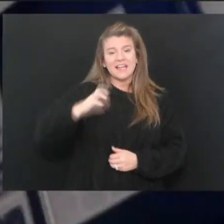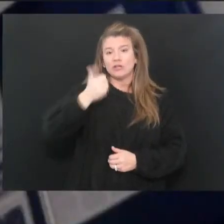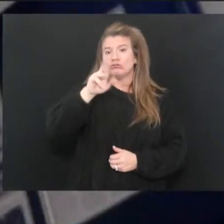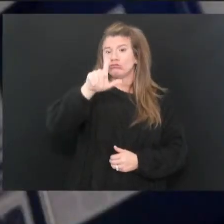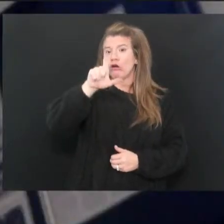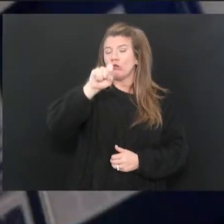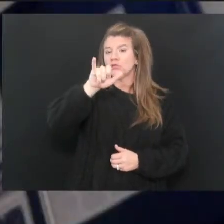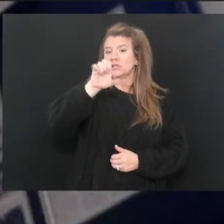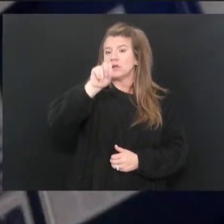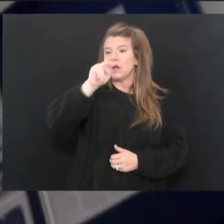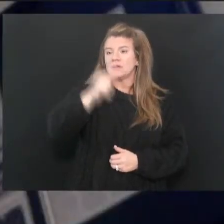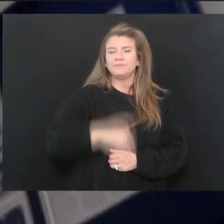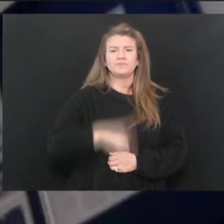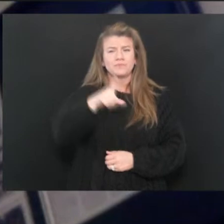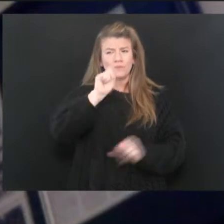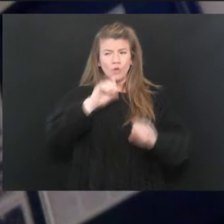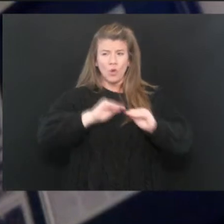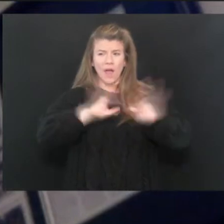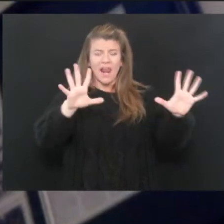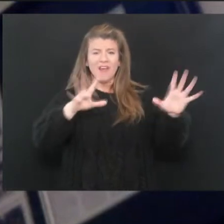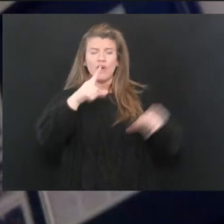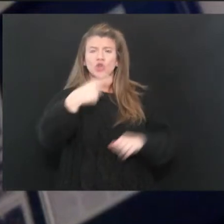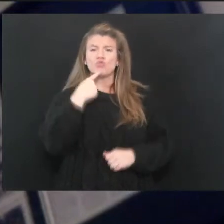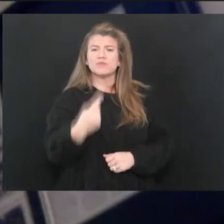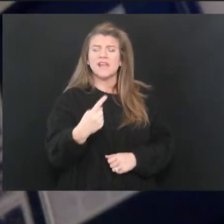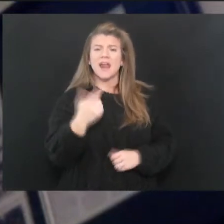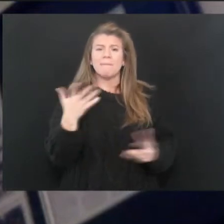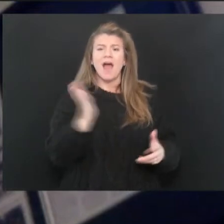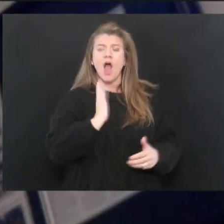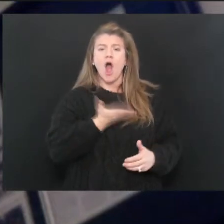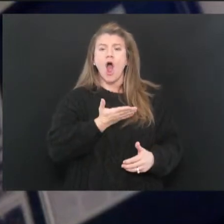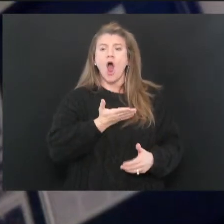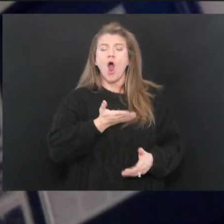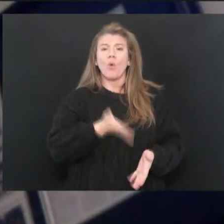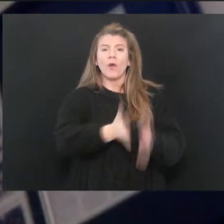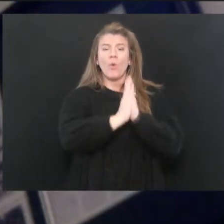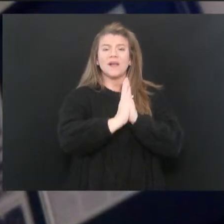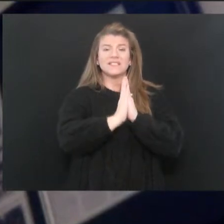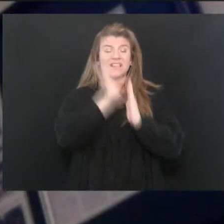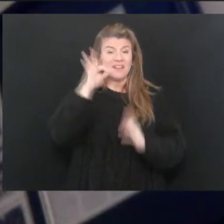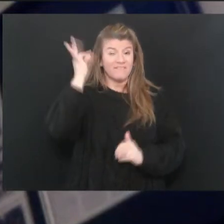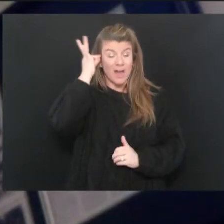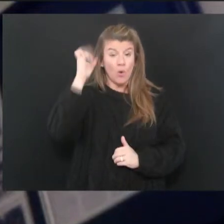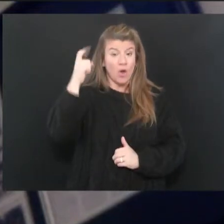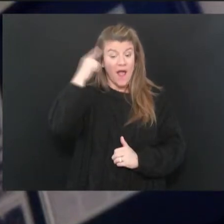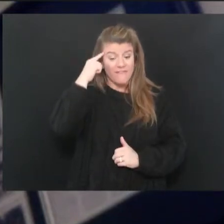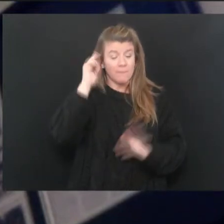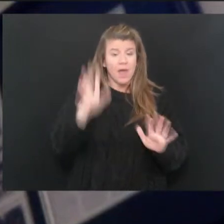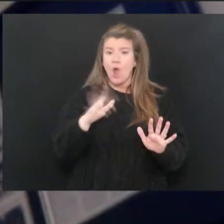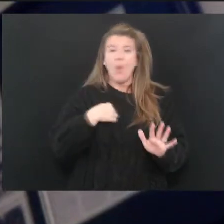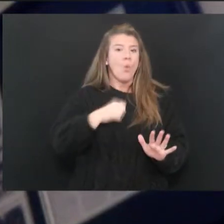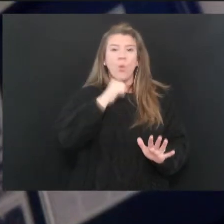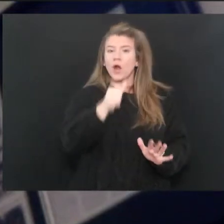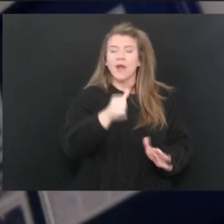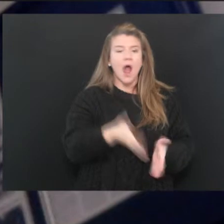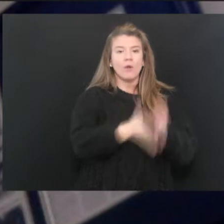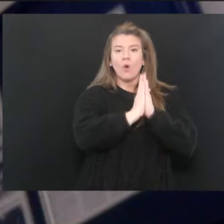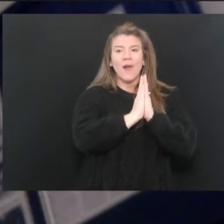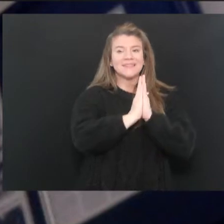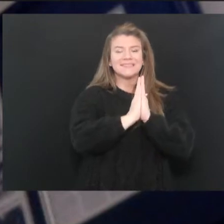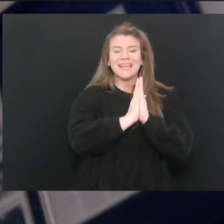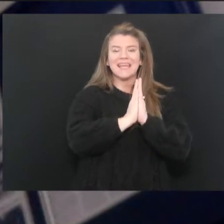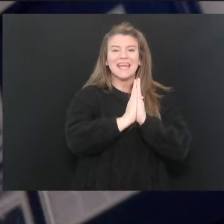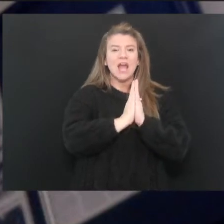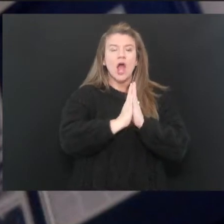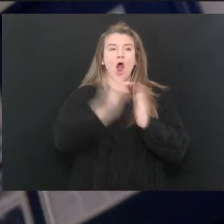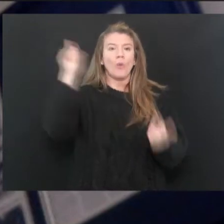News. Governor, could you clarify what you said about our request to the federal government? So we're not requesting an overall reduction